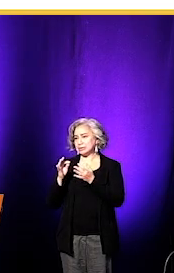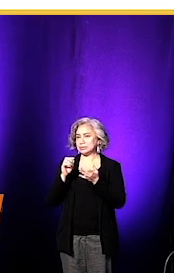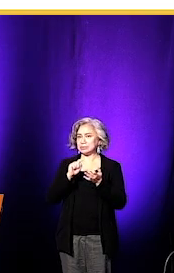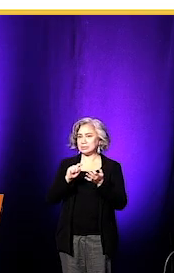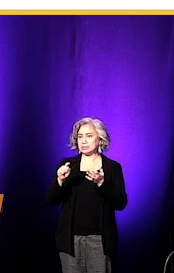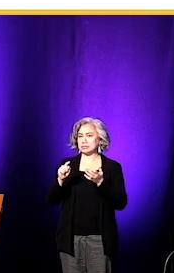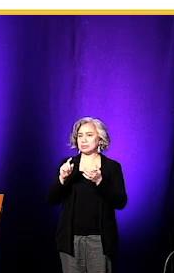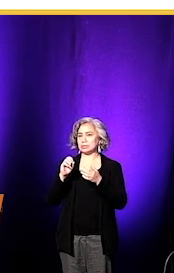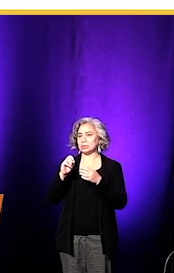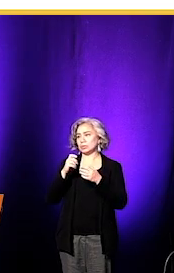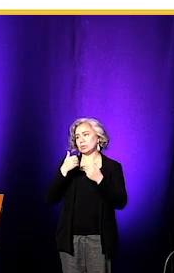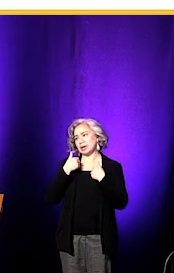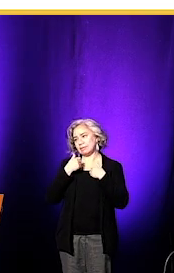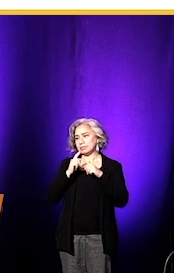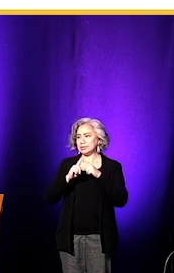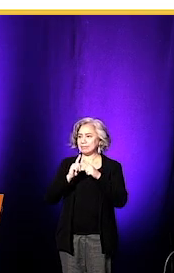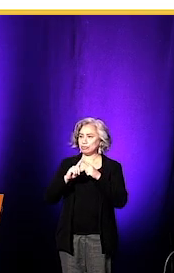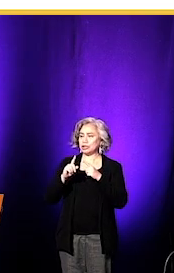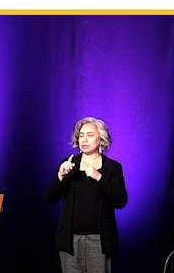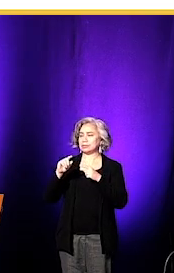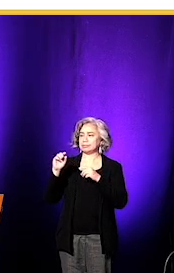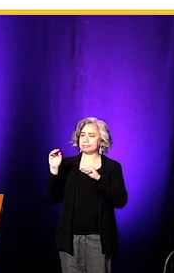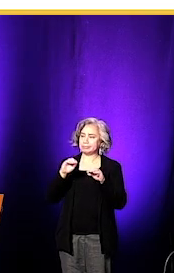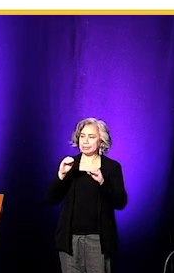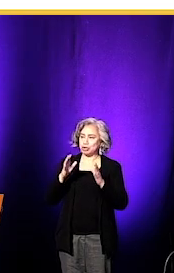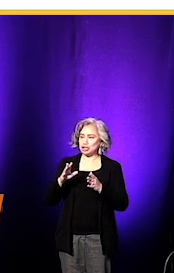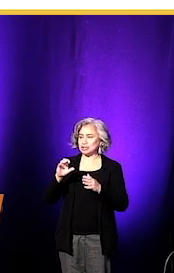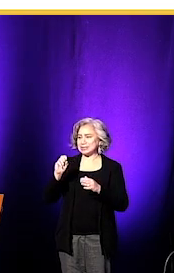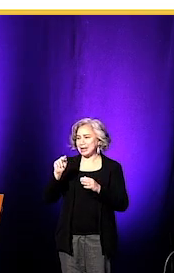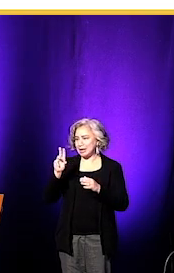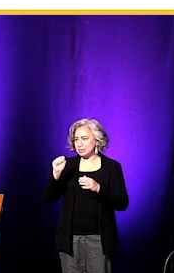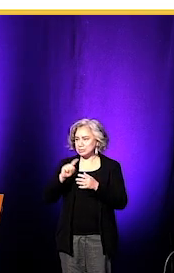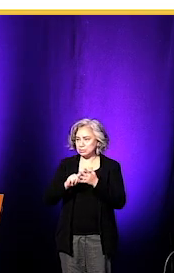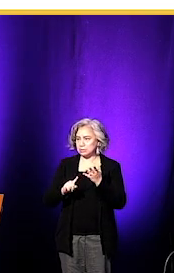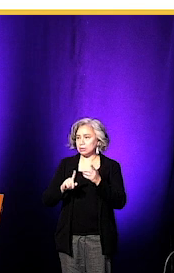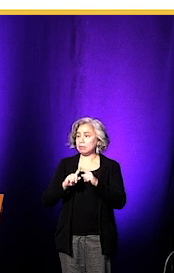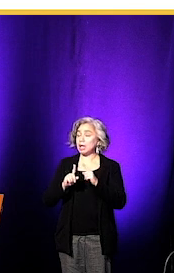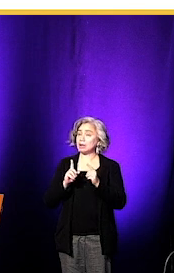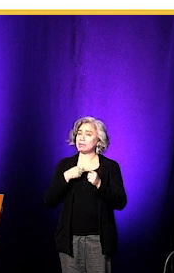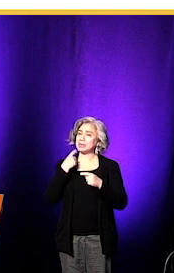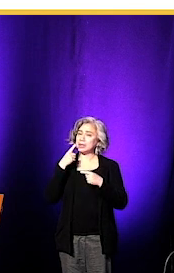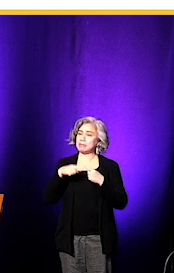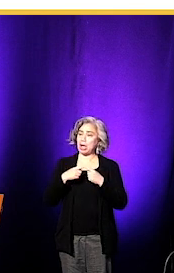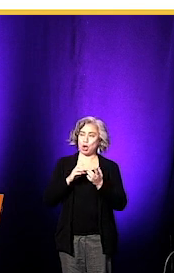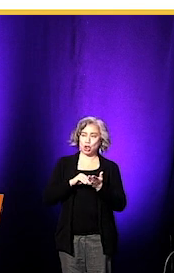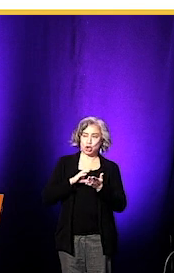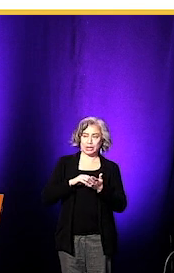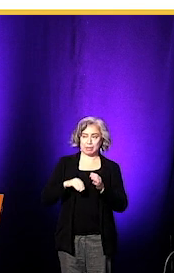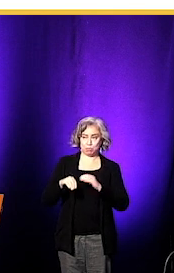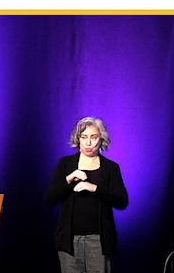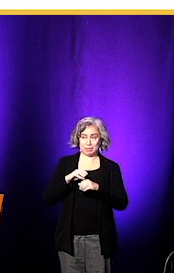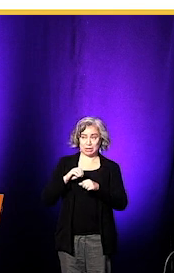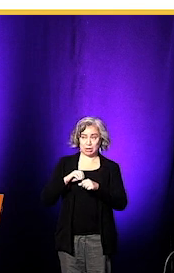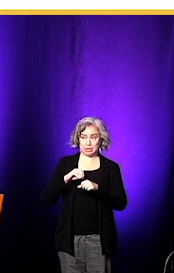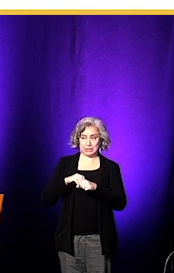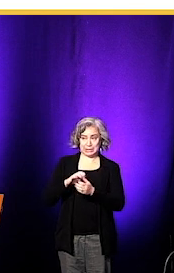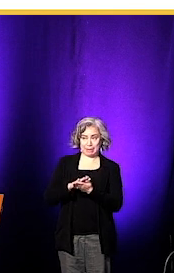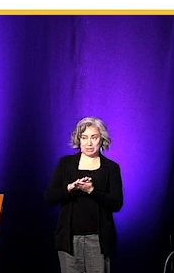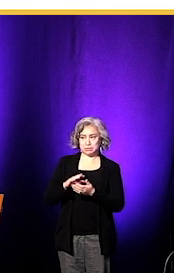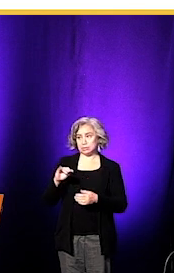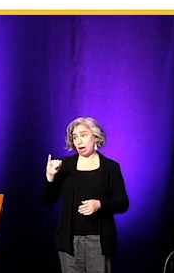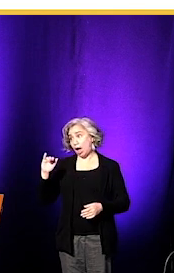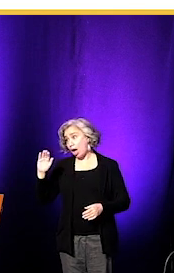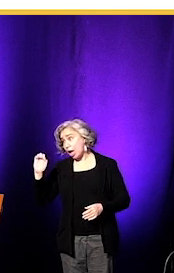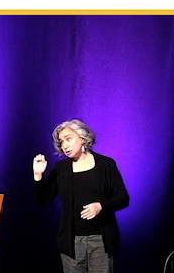status and things like that. So I'm thinking about, like, the learning and movement around campus and the safety of that with ICE and the university being